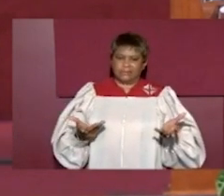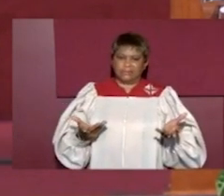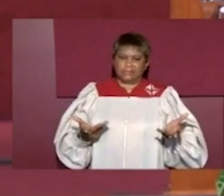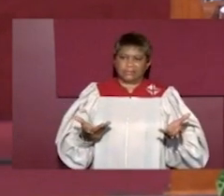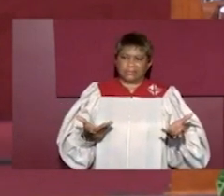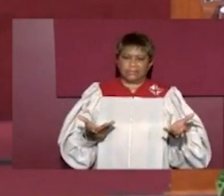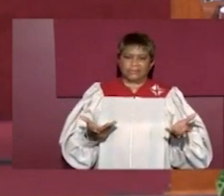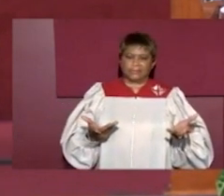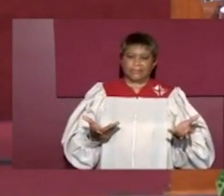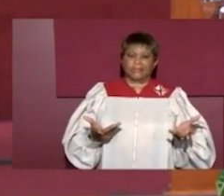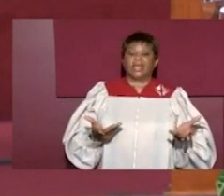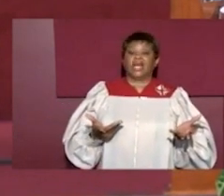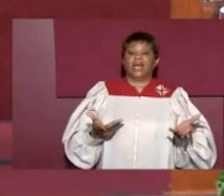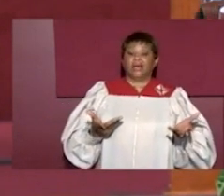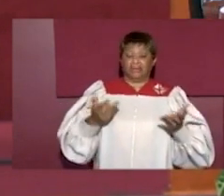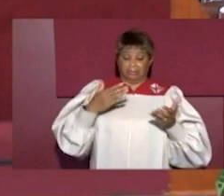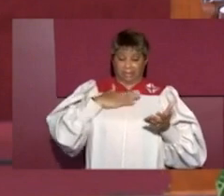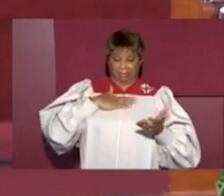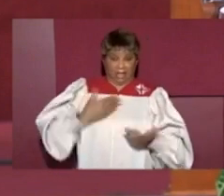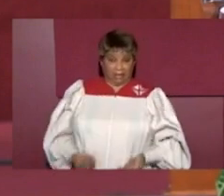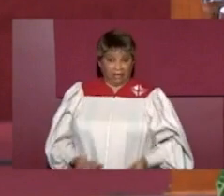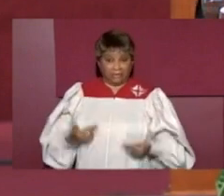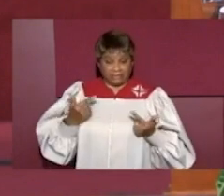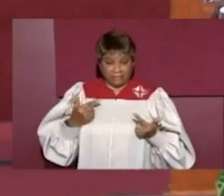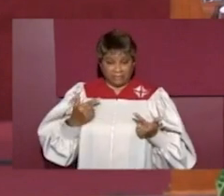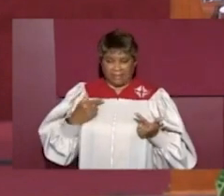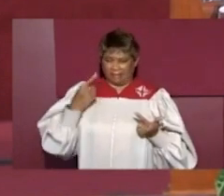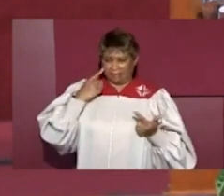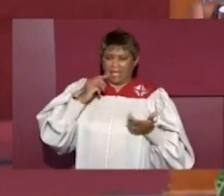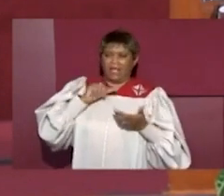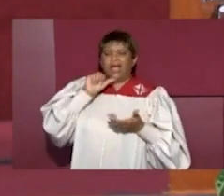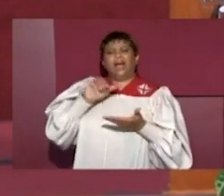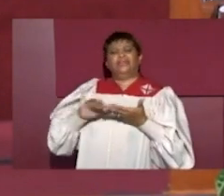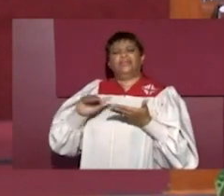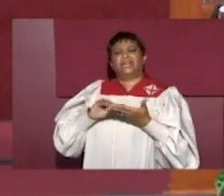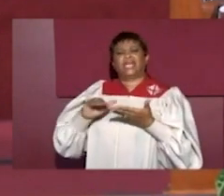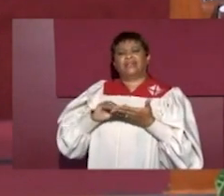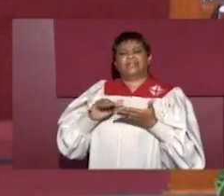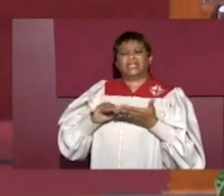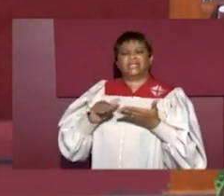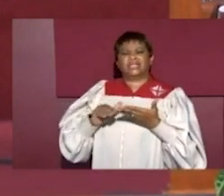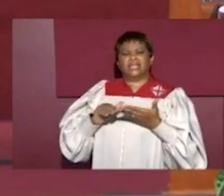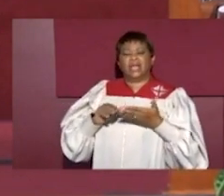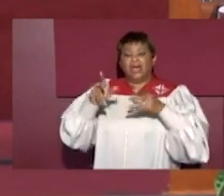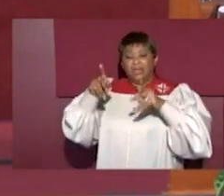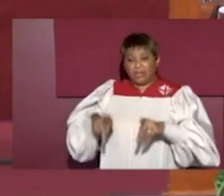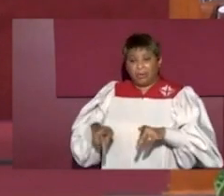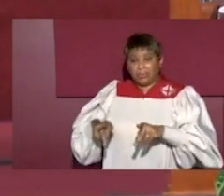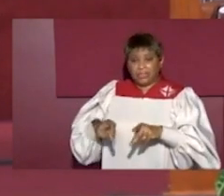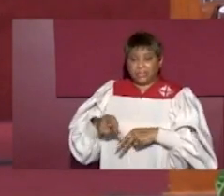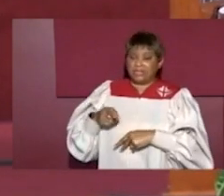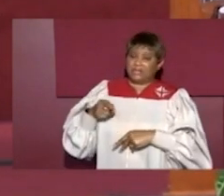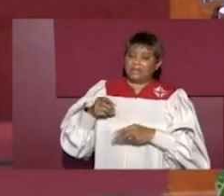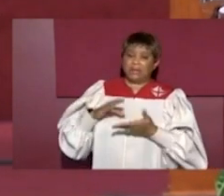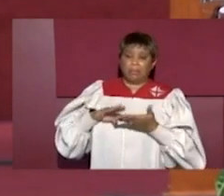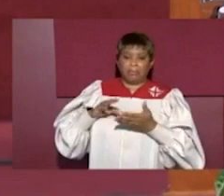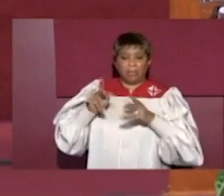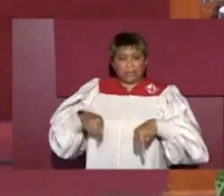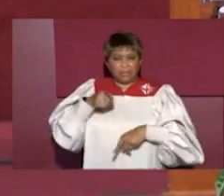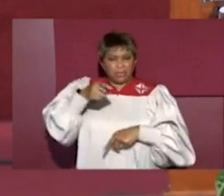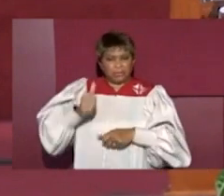You know, I've gotten to a point in my life that, you know, unforgiveness really makes the person that you won't forgive the Lord of your life.